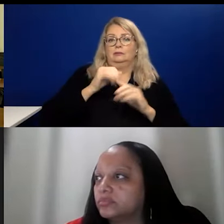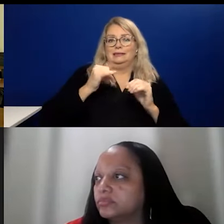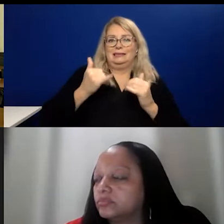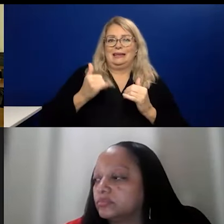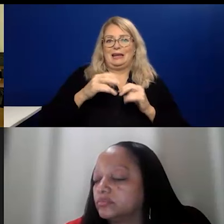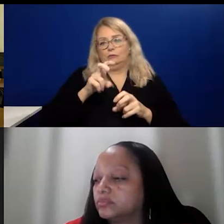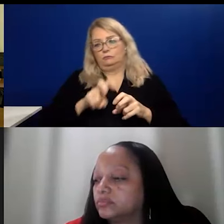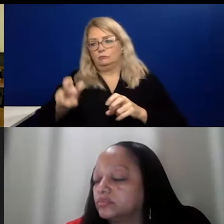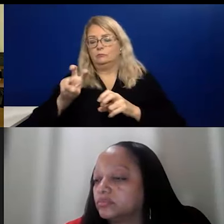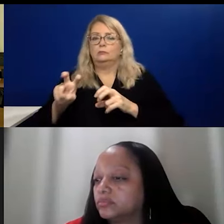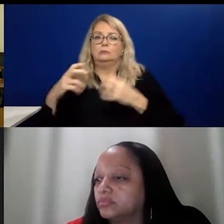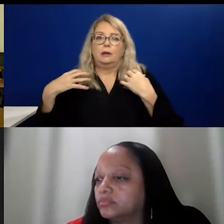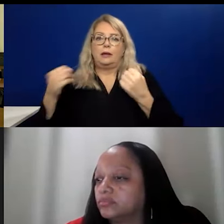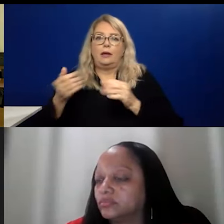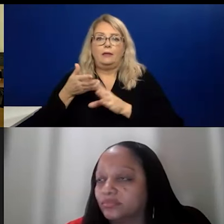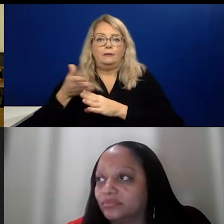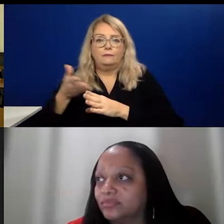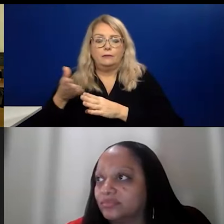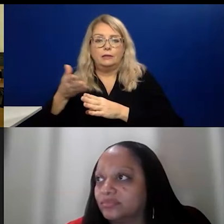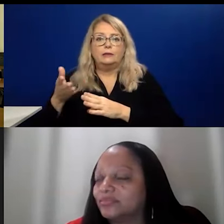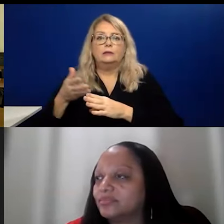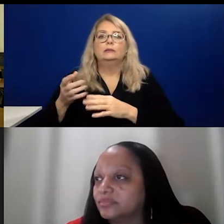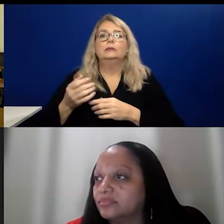of solidify areas of